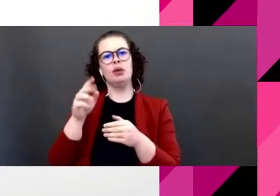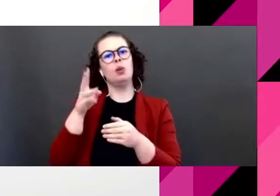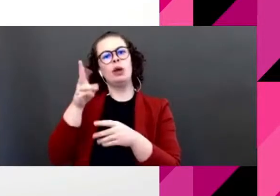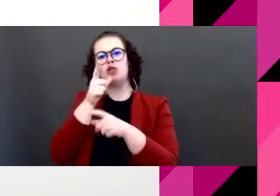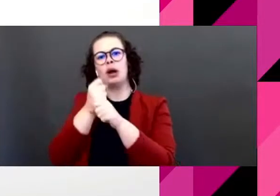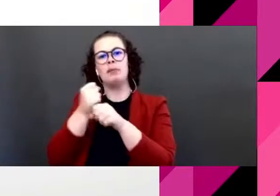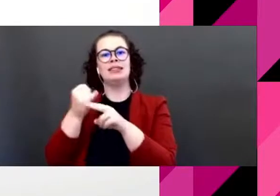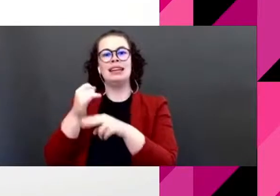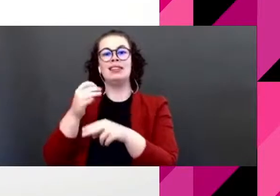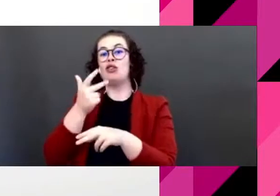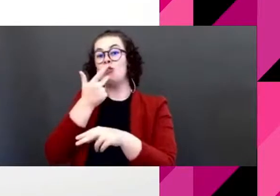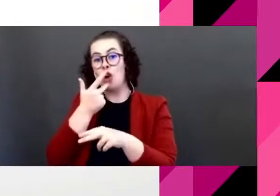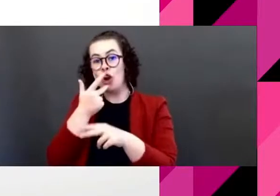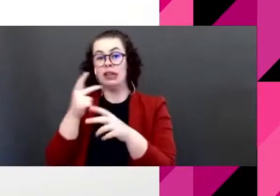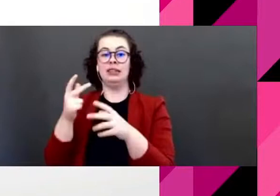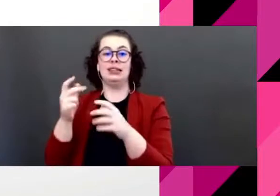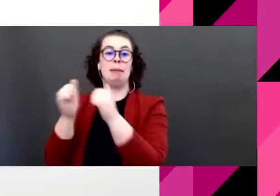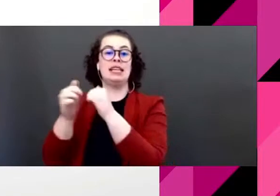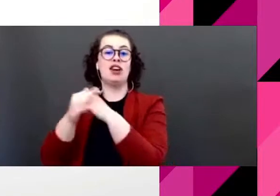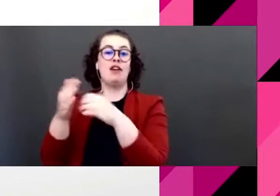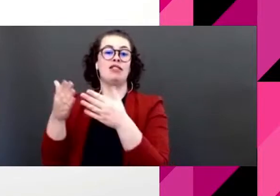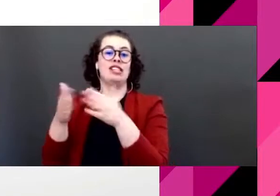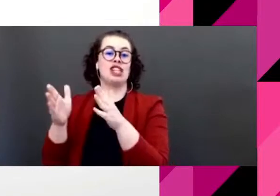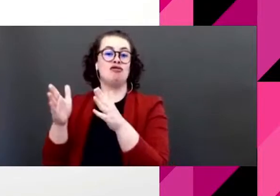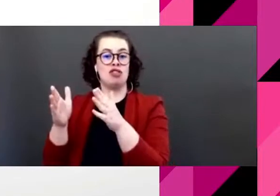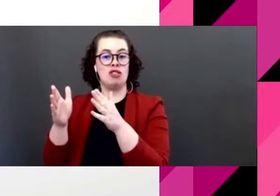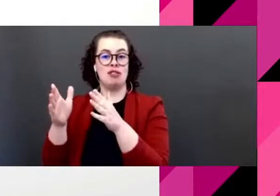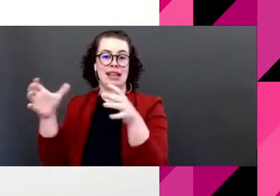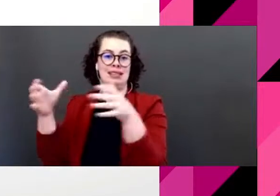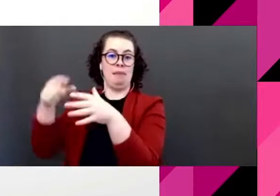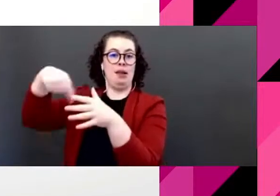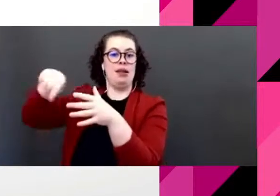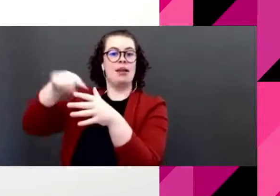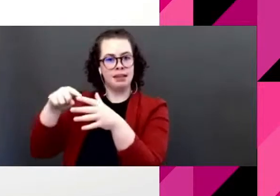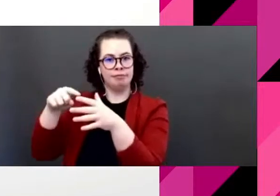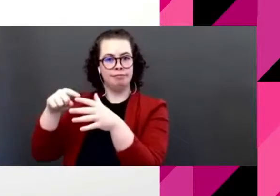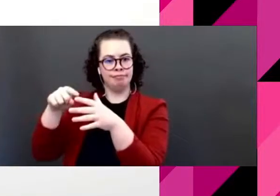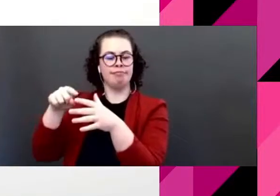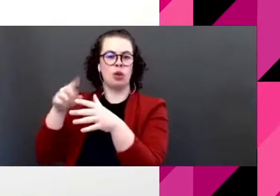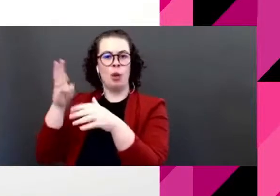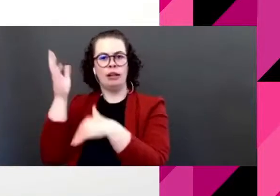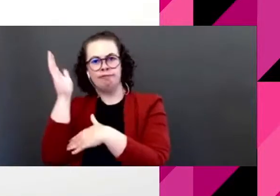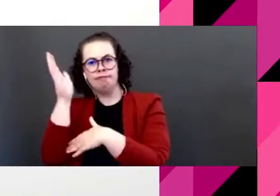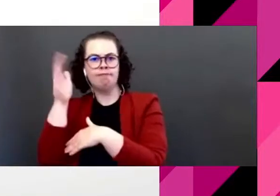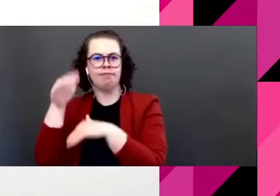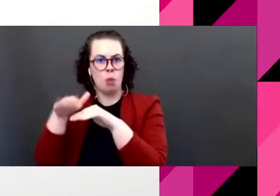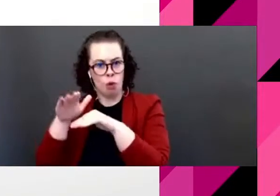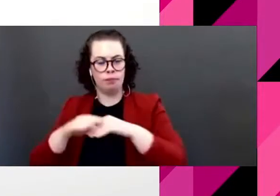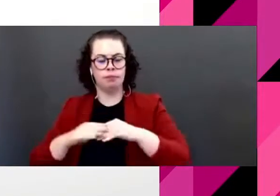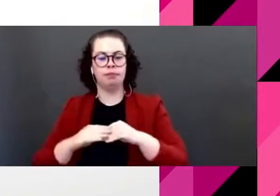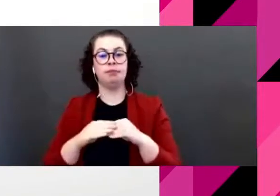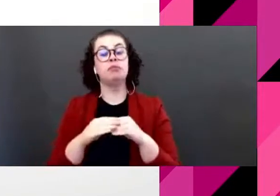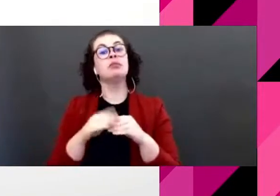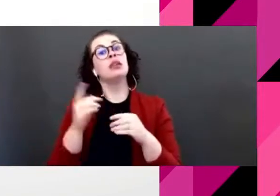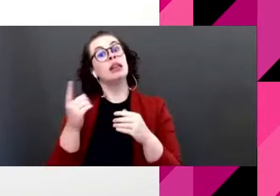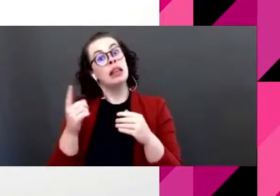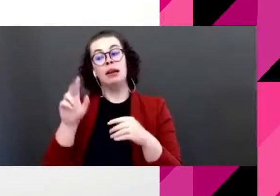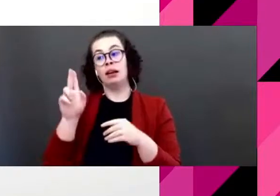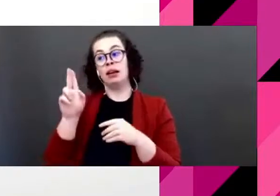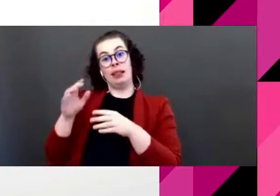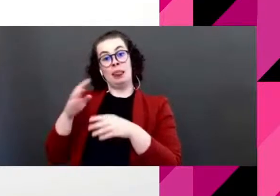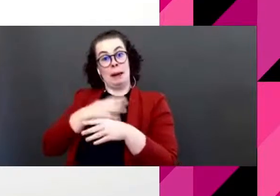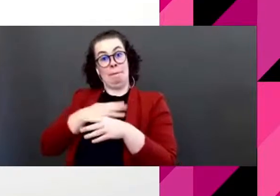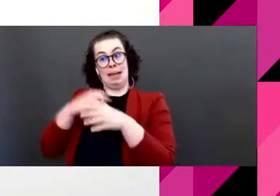the General Assembly. And finally, together with the Committee on the Rights of Persons